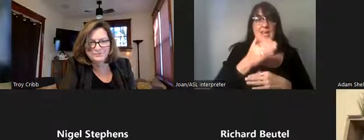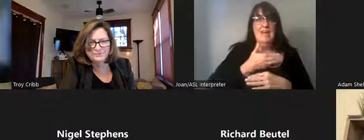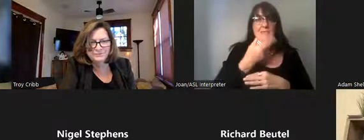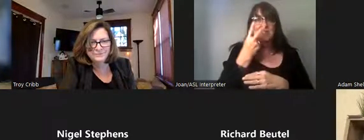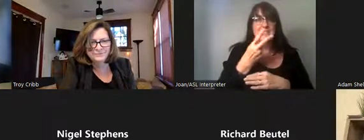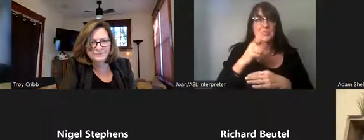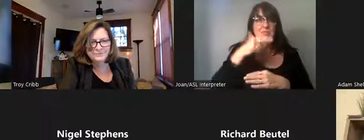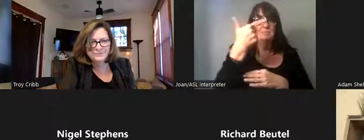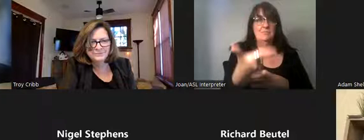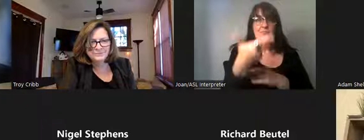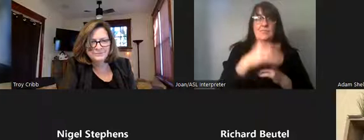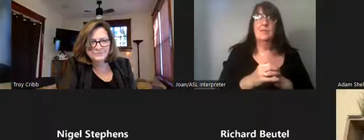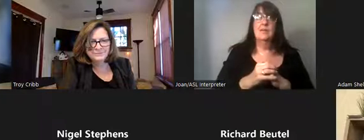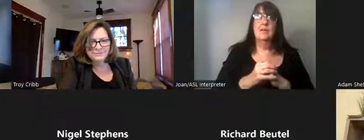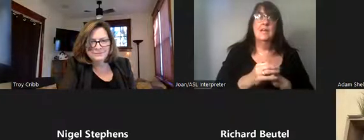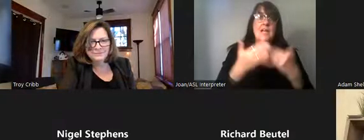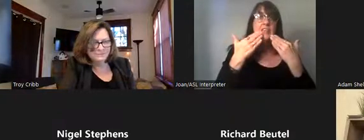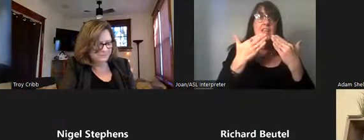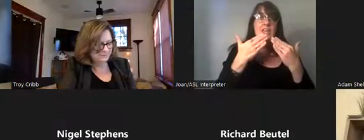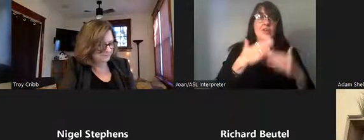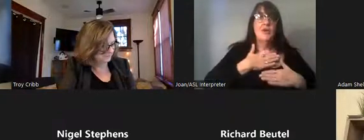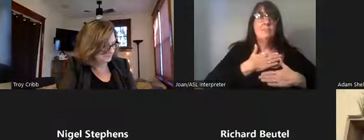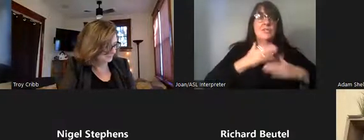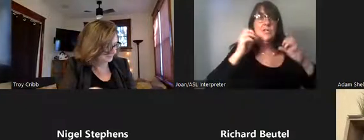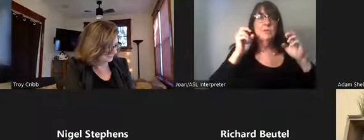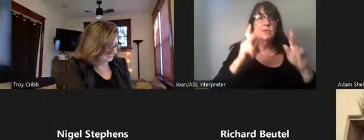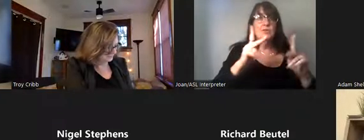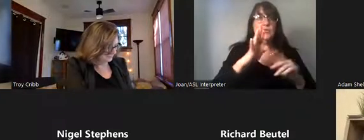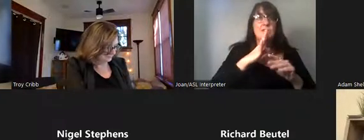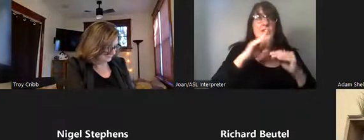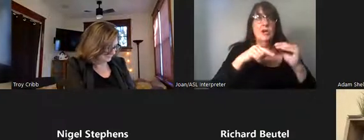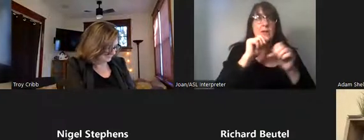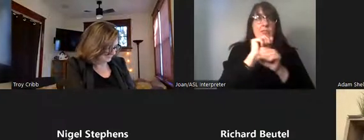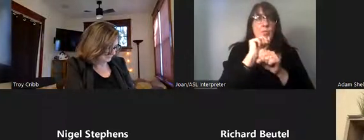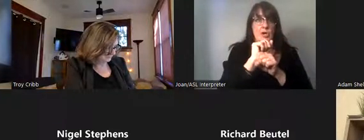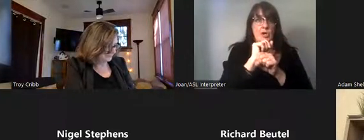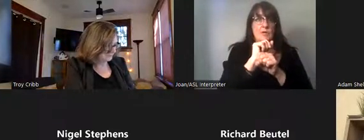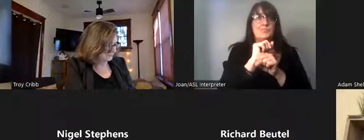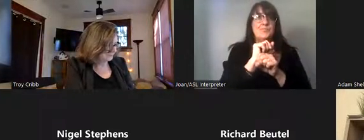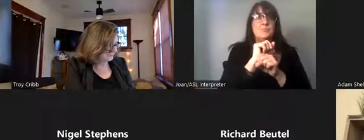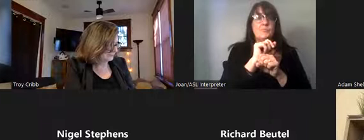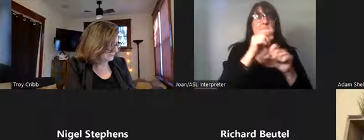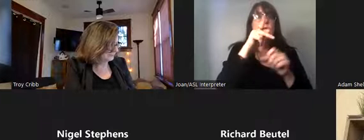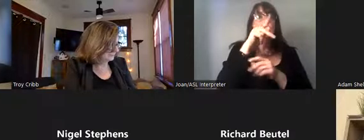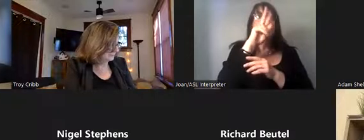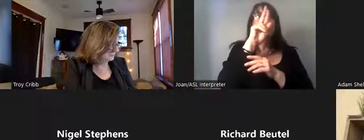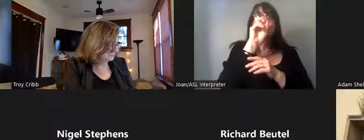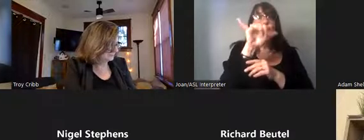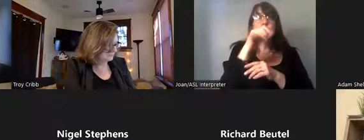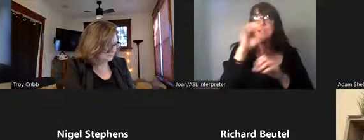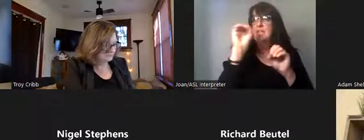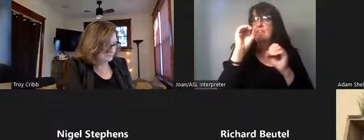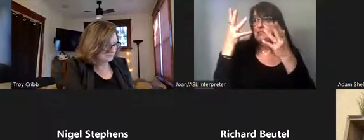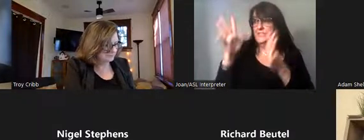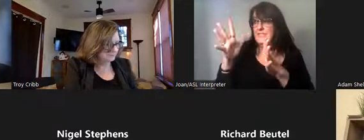you. Thanks, everybody. I appreciate the opportunity to talk about the workforce, because like Troy just said, I mean, nothing gets done